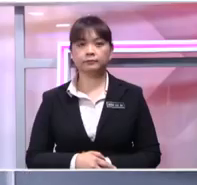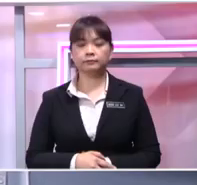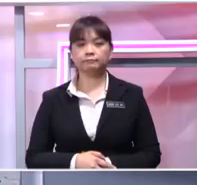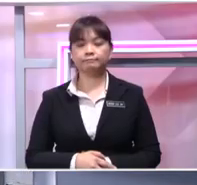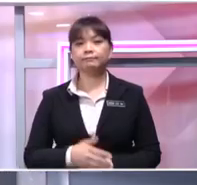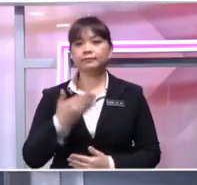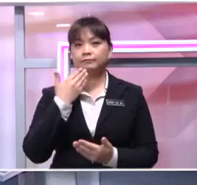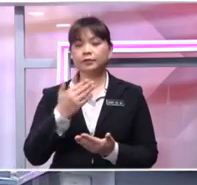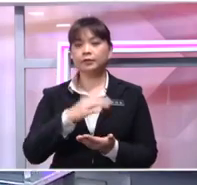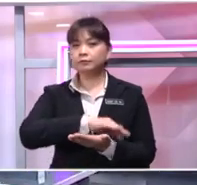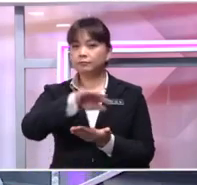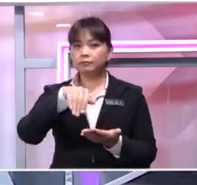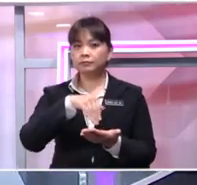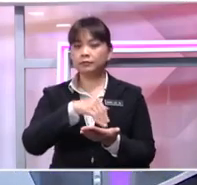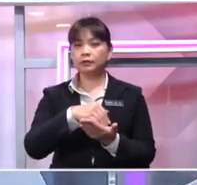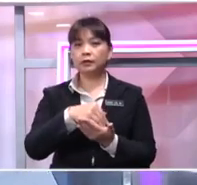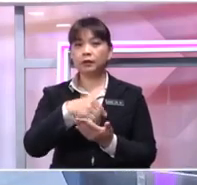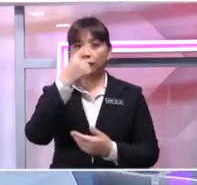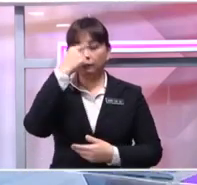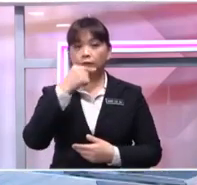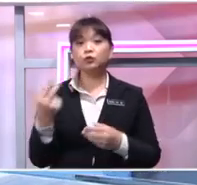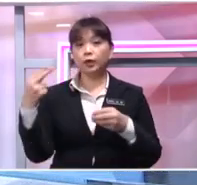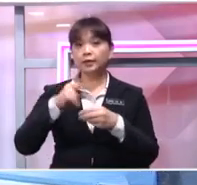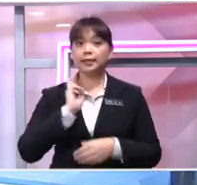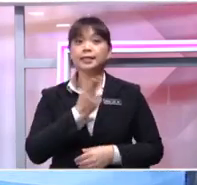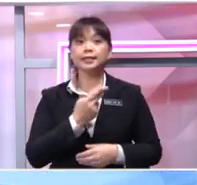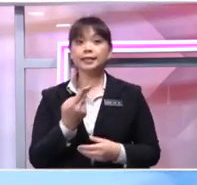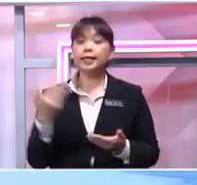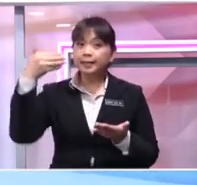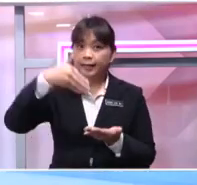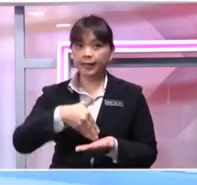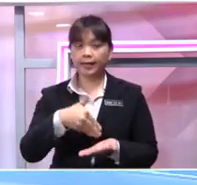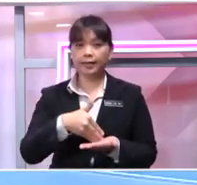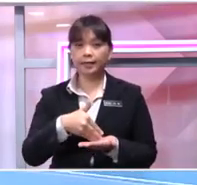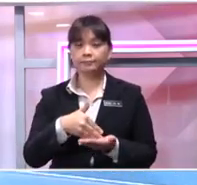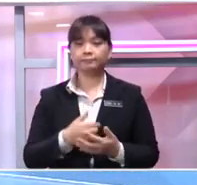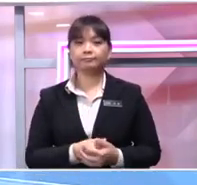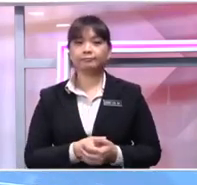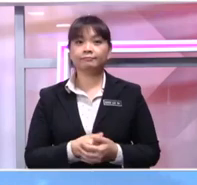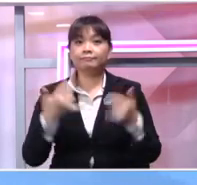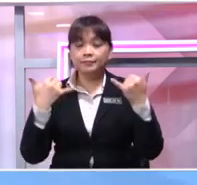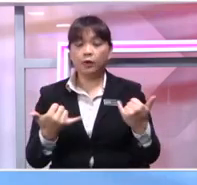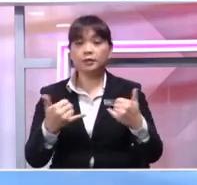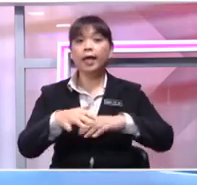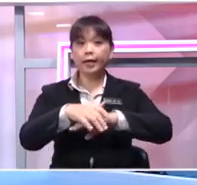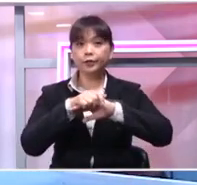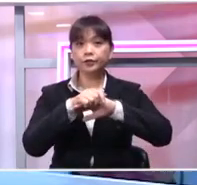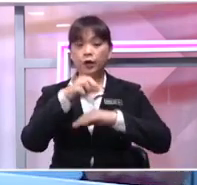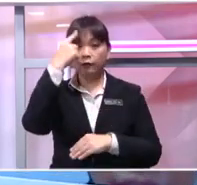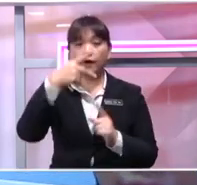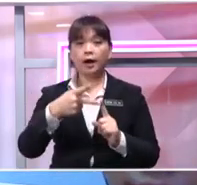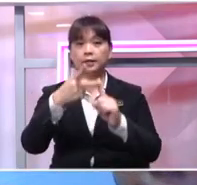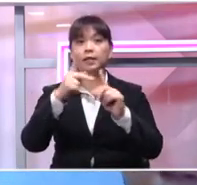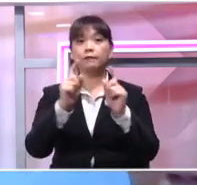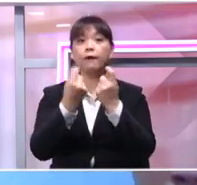Thank you everyone for tuning in with us again in DidikTV KPM, of course in English language for pendidikan khas Form